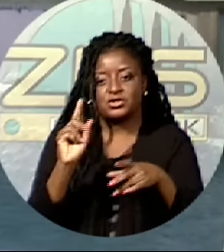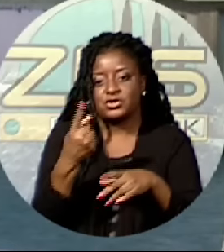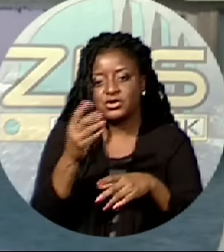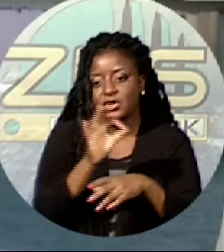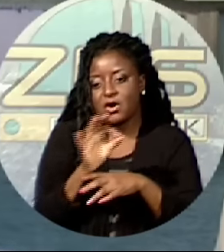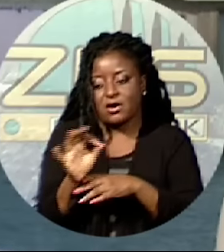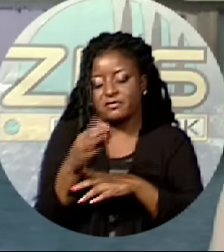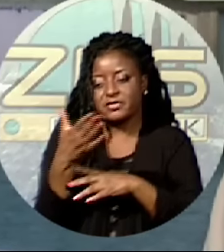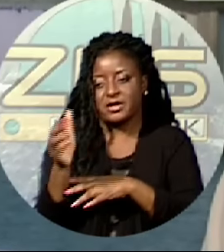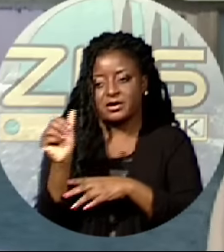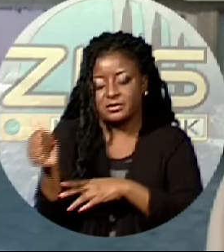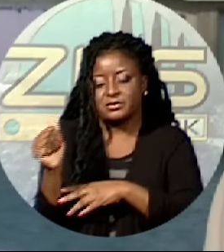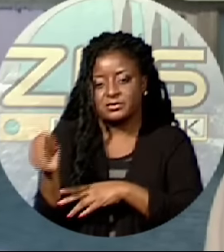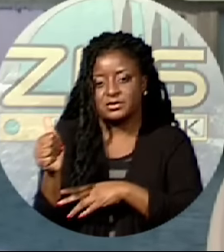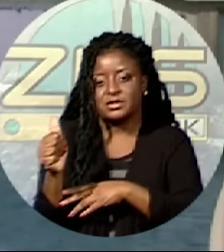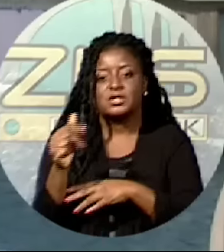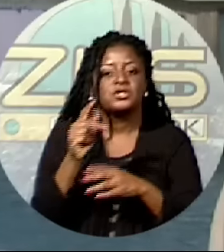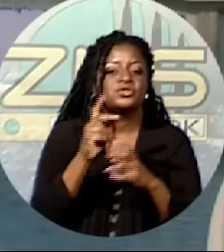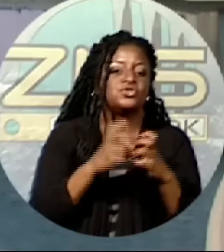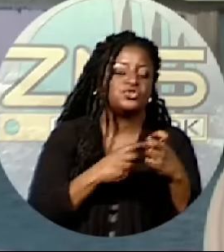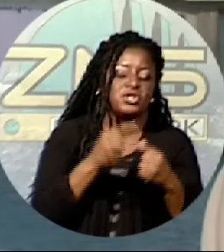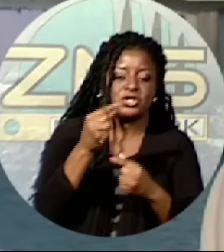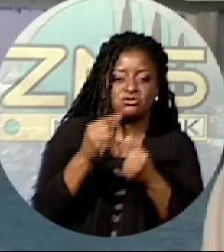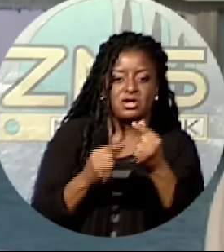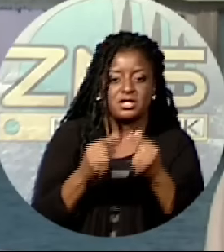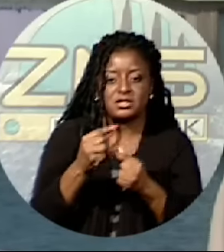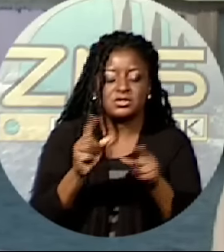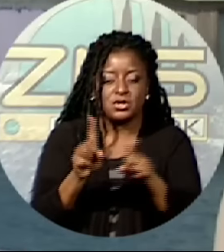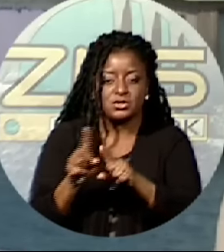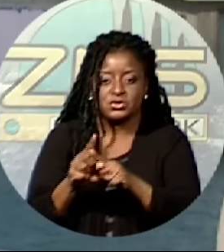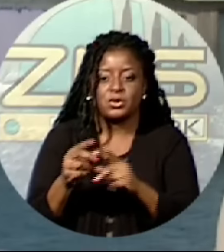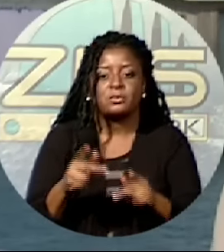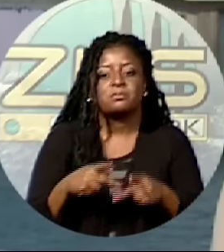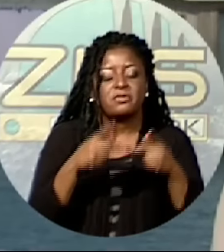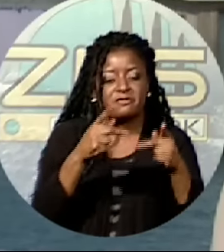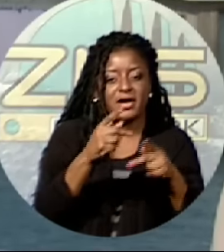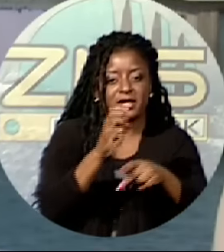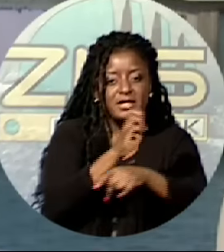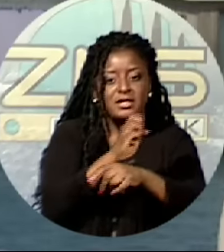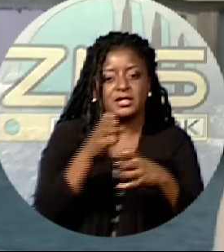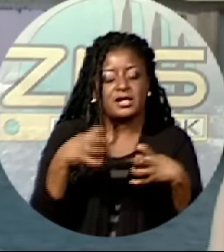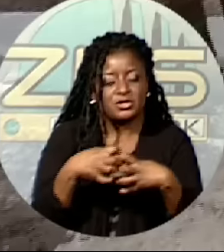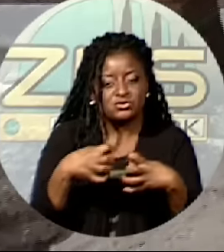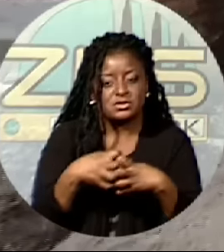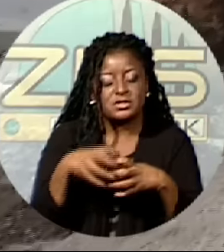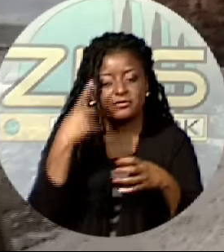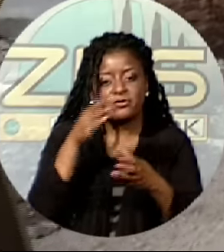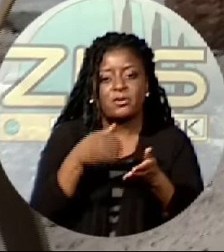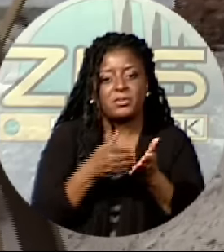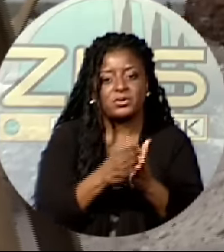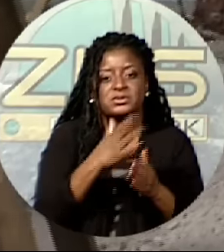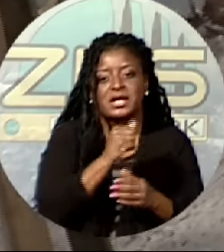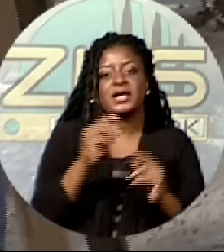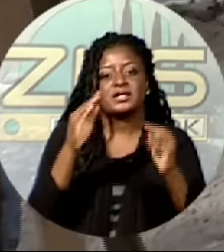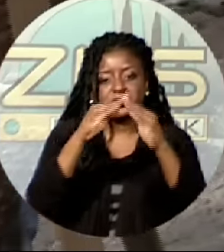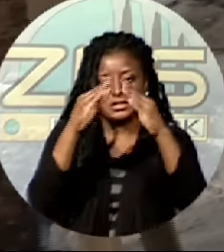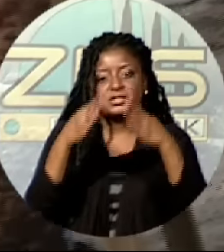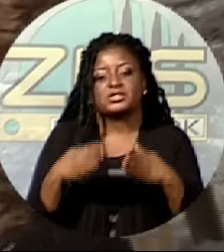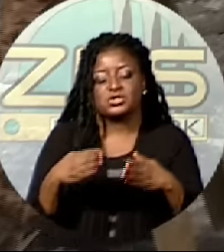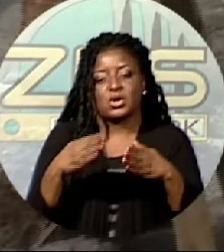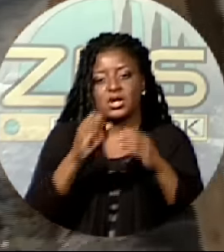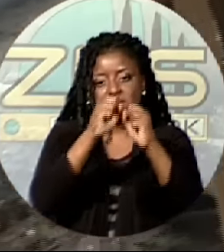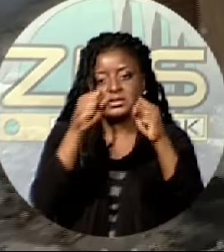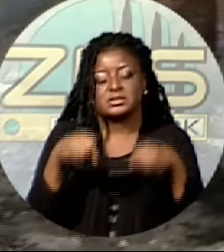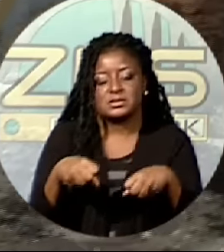this transformer providing electricity for the boats, it'll also accommodate the stalls. During the media tour,